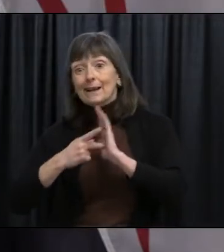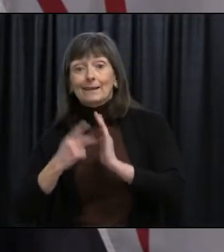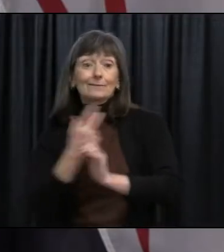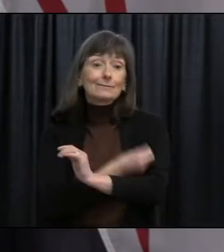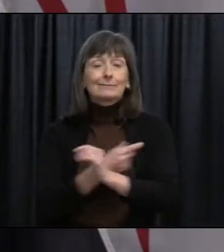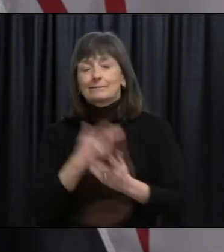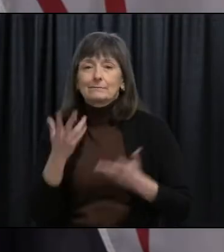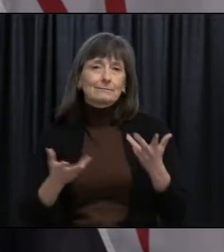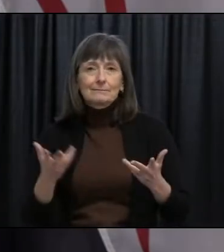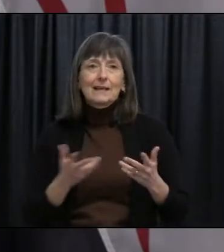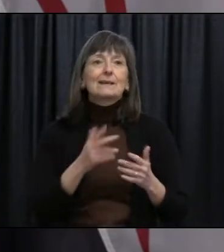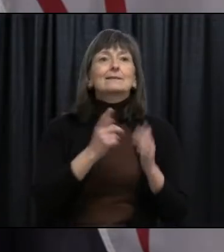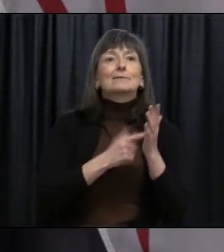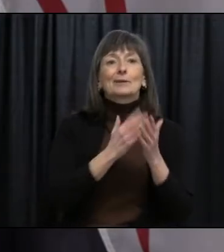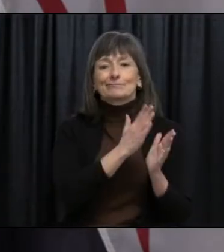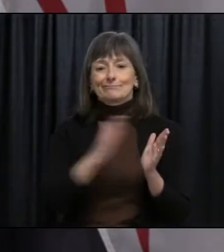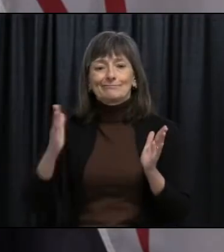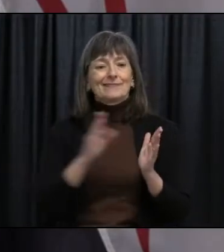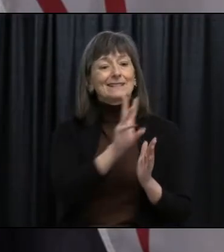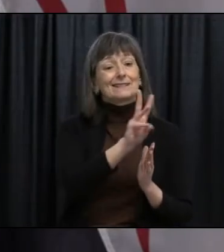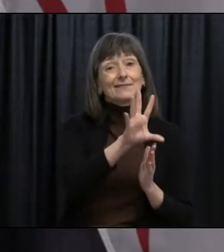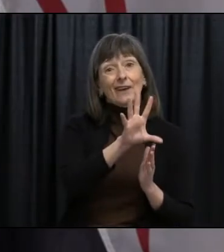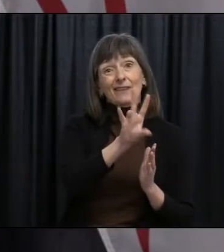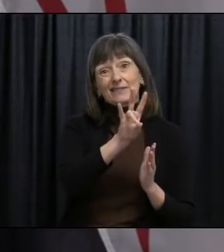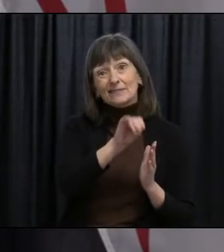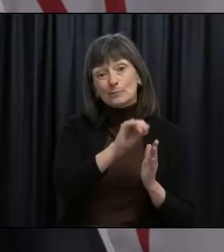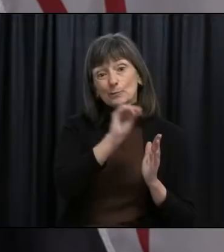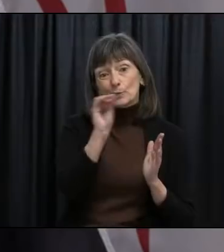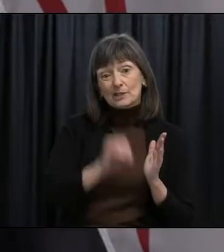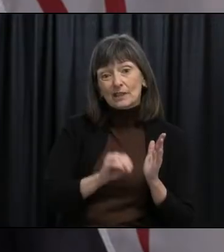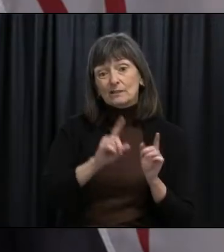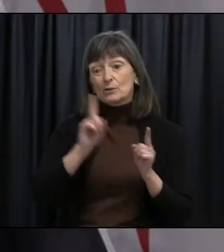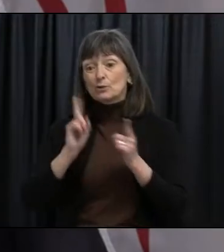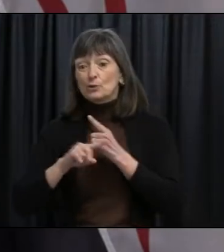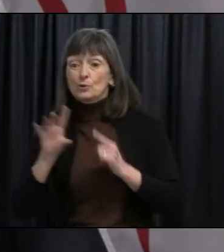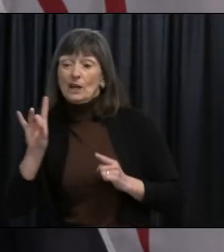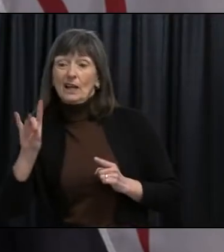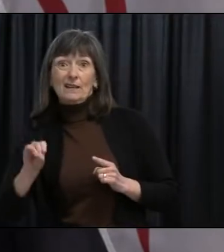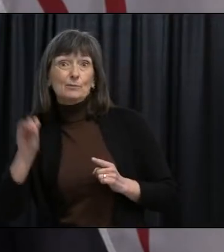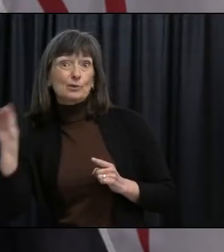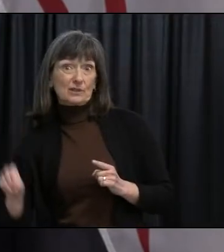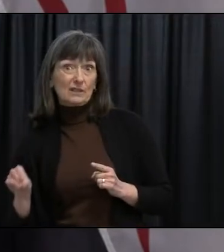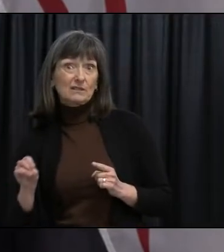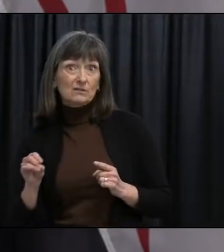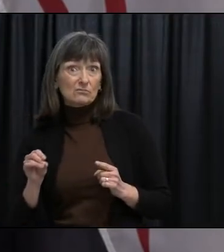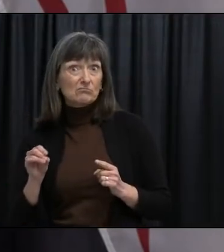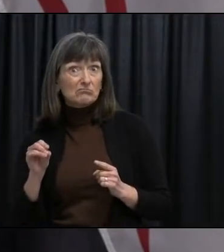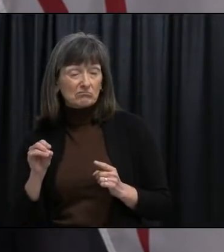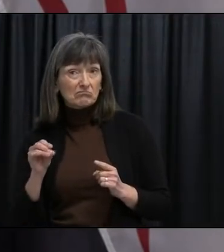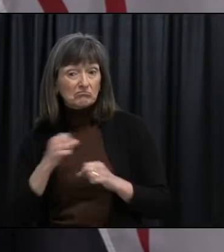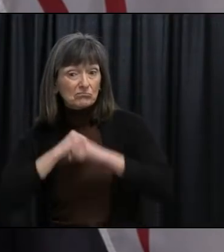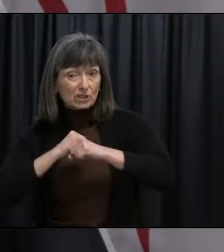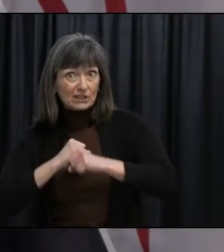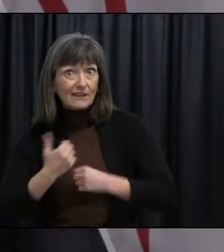be anywhere between 65 and 70 and 80%. So, these are things we have to remember.